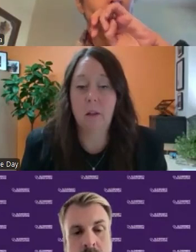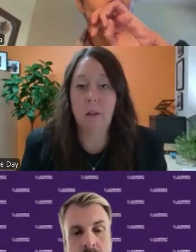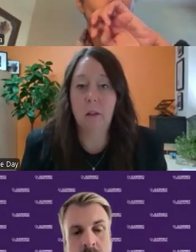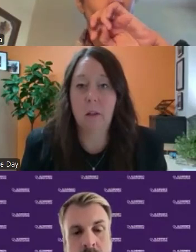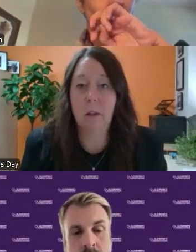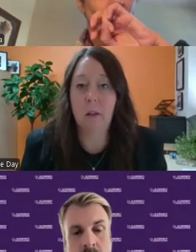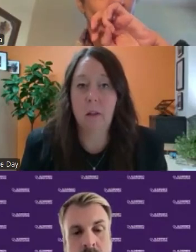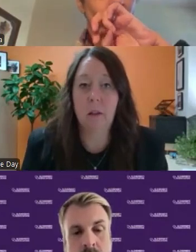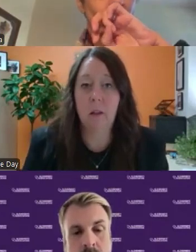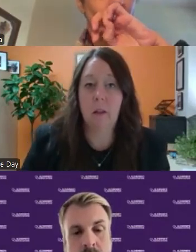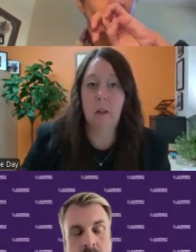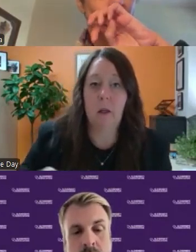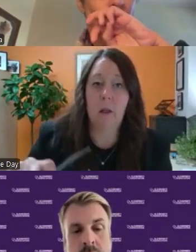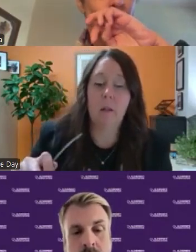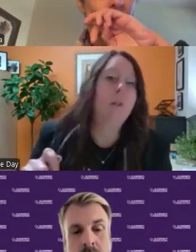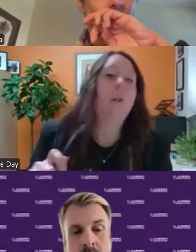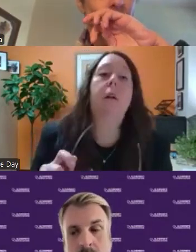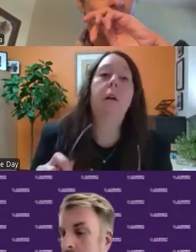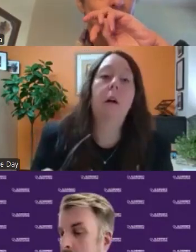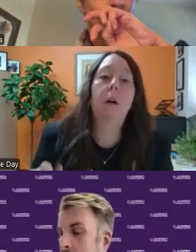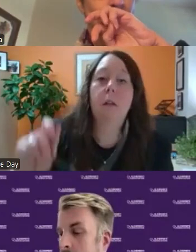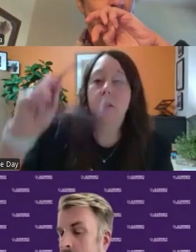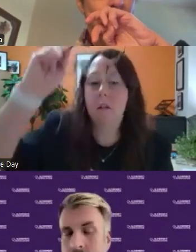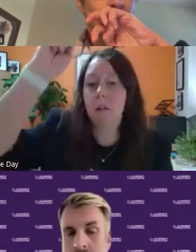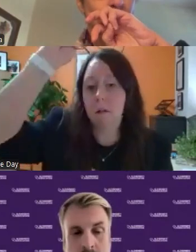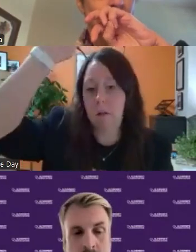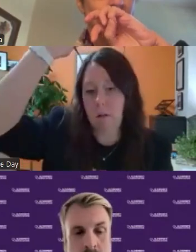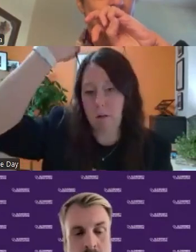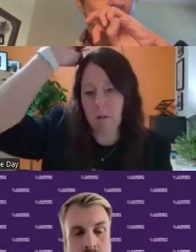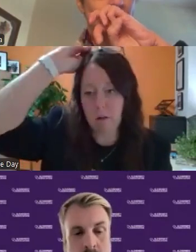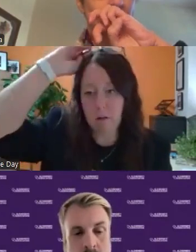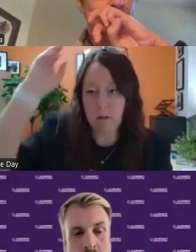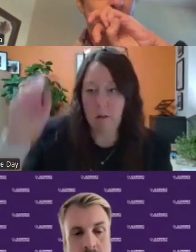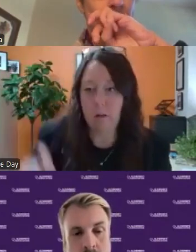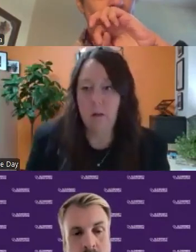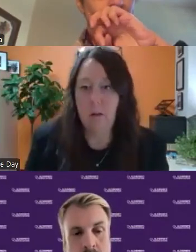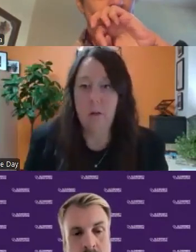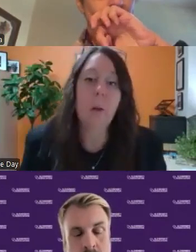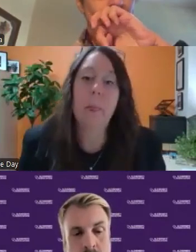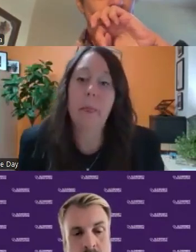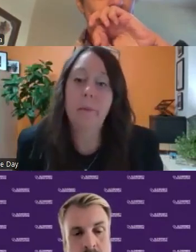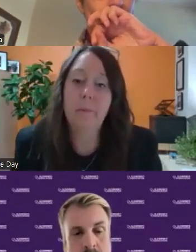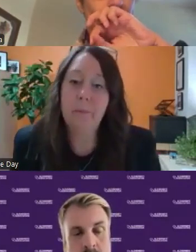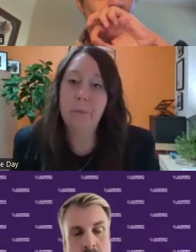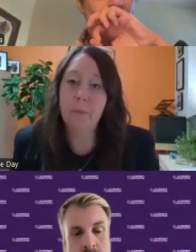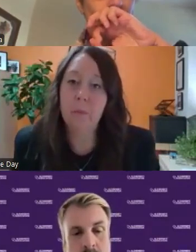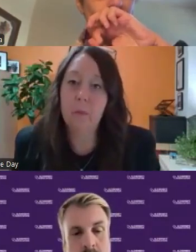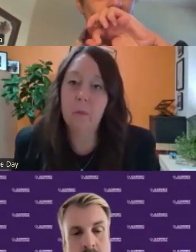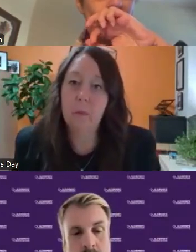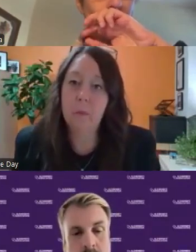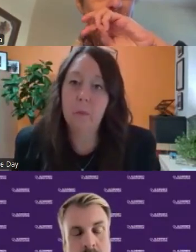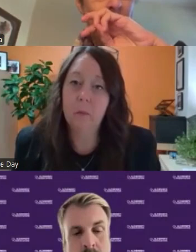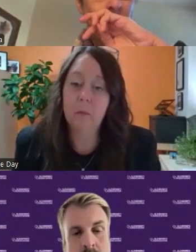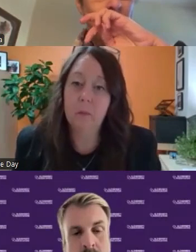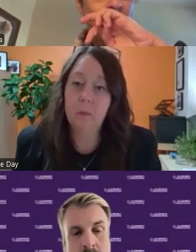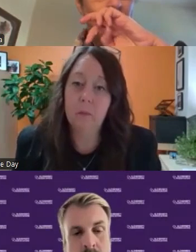was called a healthcare tax, I guess it's called, on medical providers, it could only be used for certain kinds of services, and